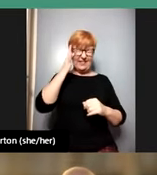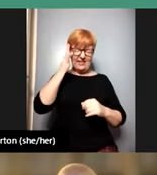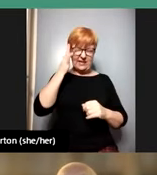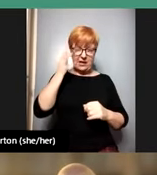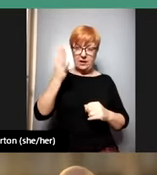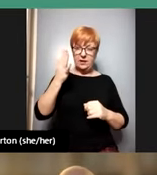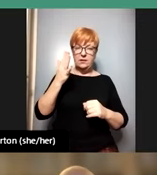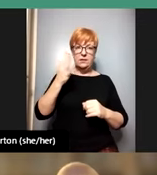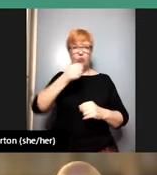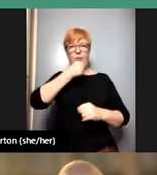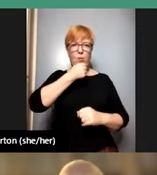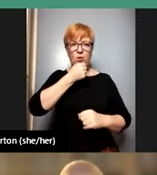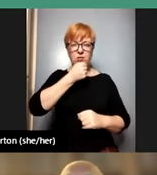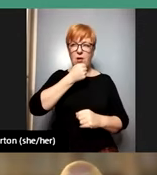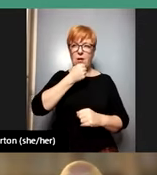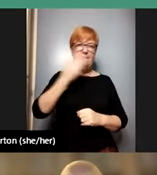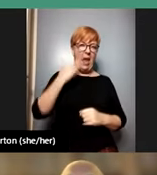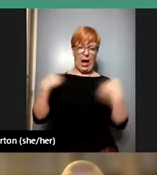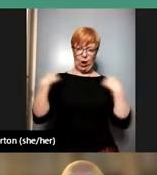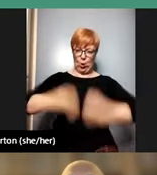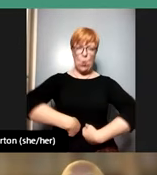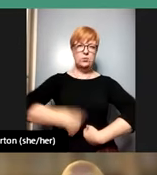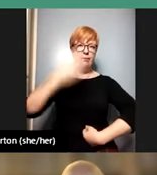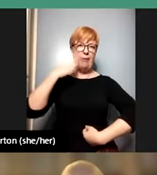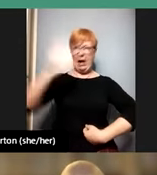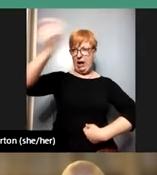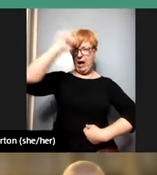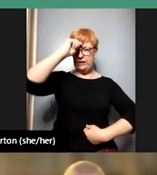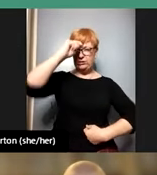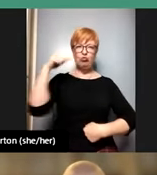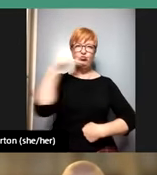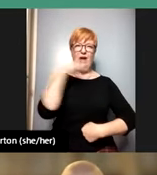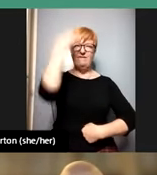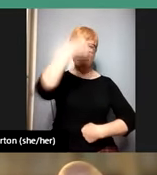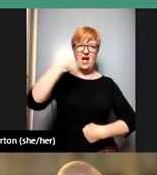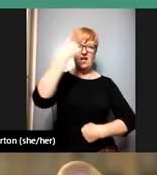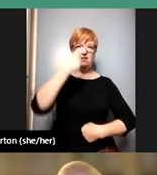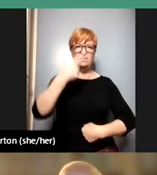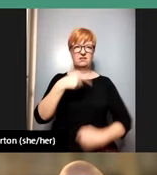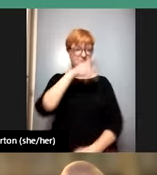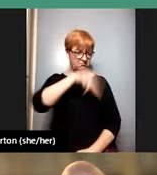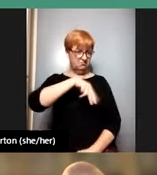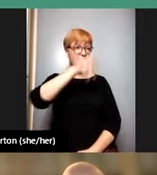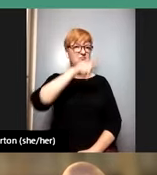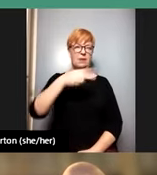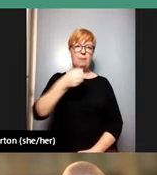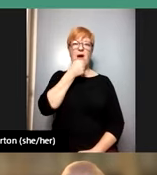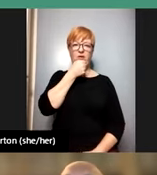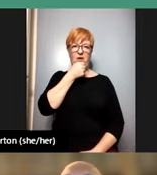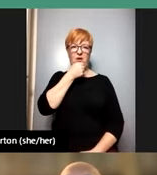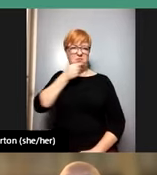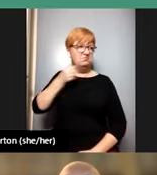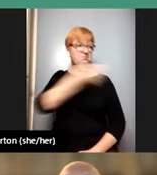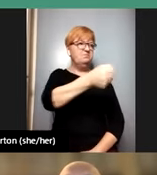coat, black hat, his red face round and impartial, pathé microphone in hand.